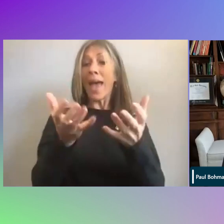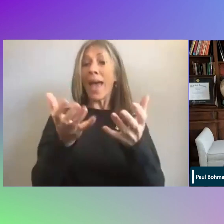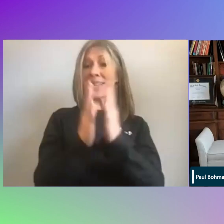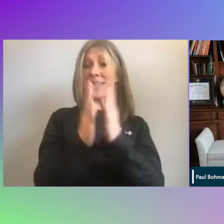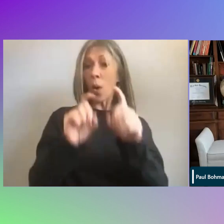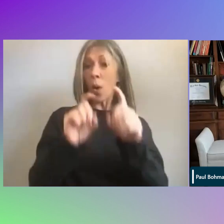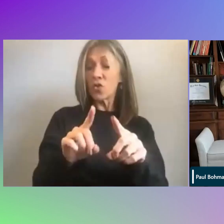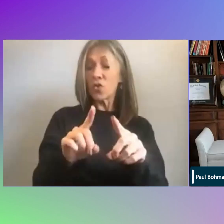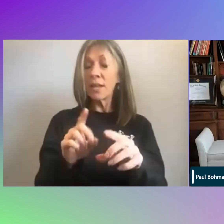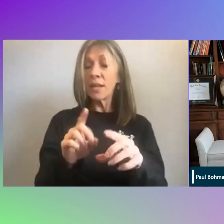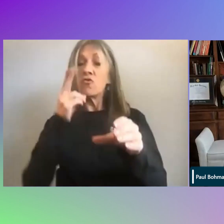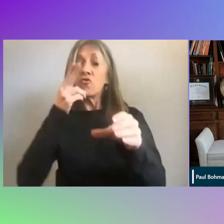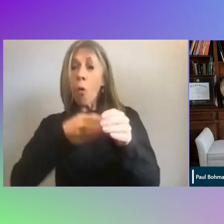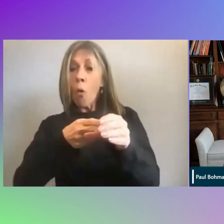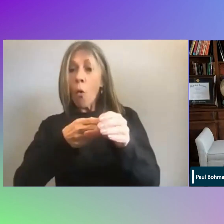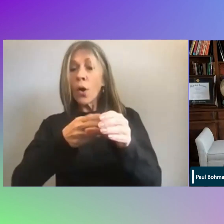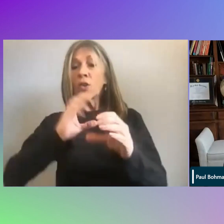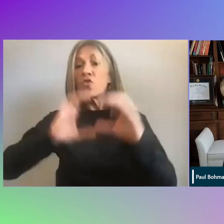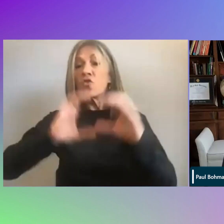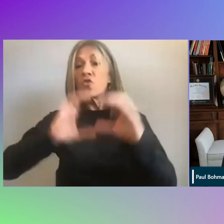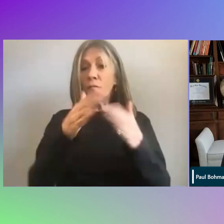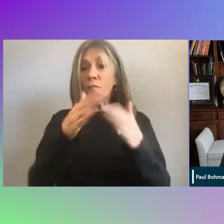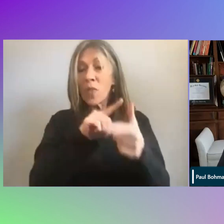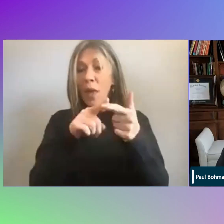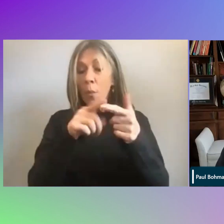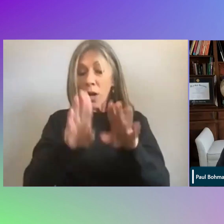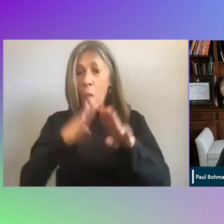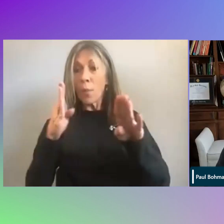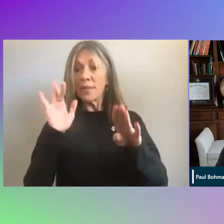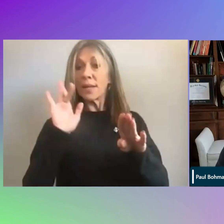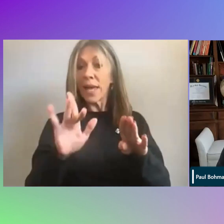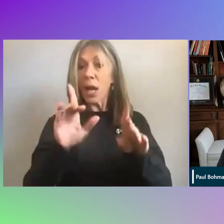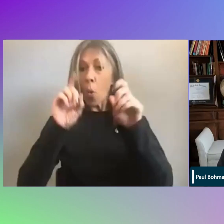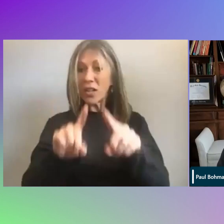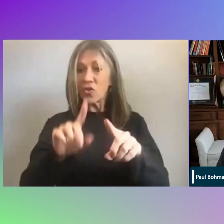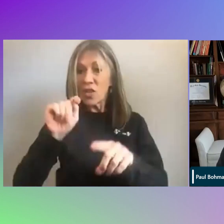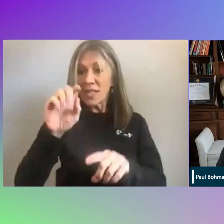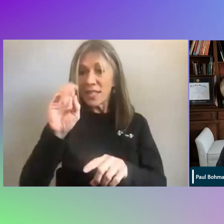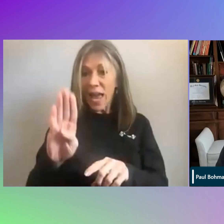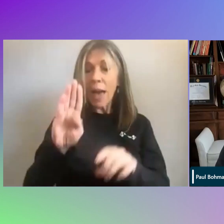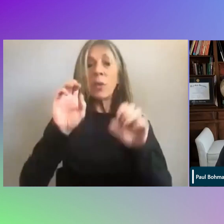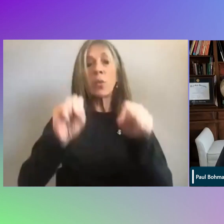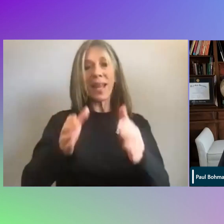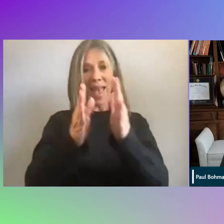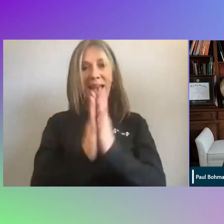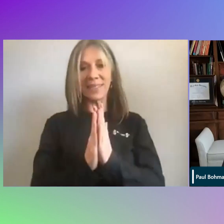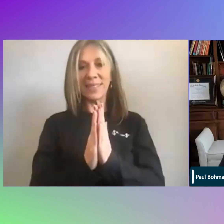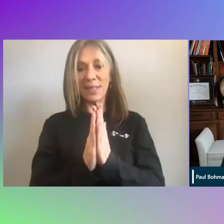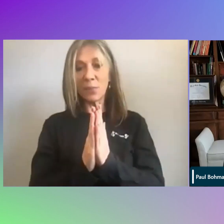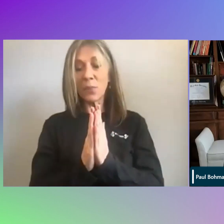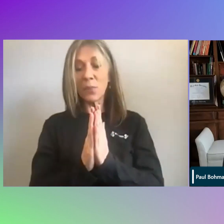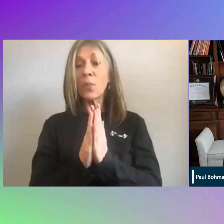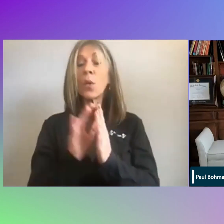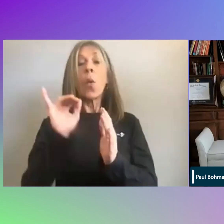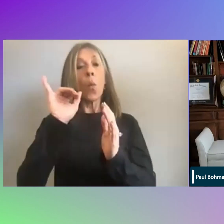that says join the chat room, and then when the chat sidebar opens, select the questions tab and you can ask your questions there. So with that little